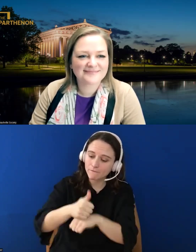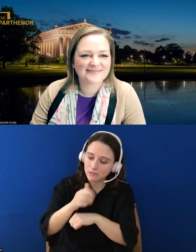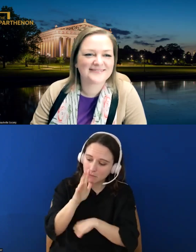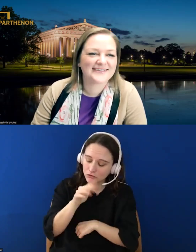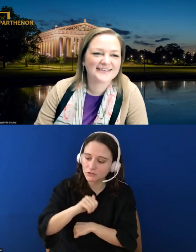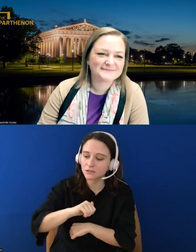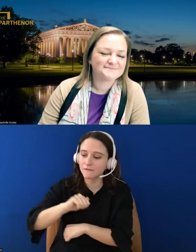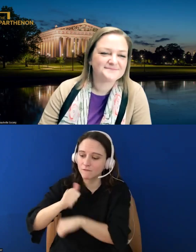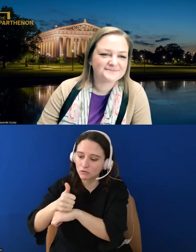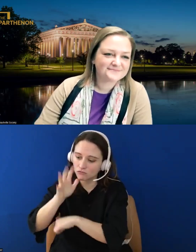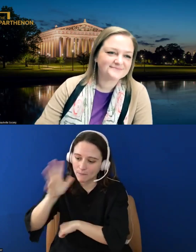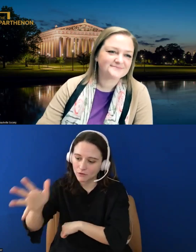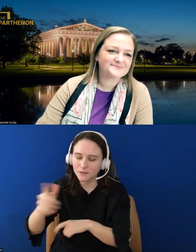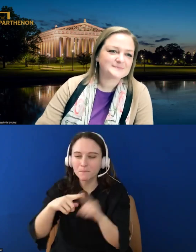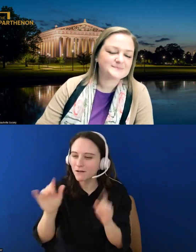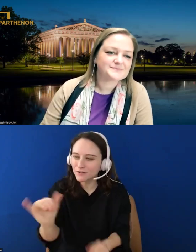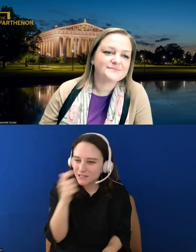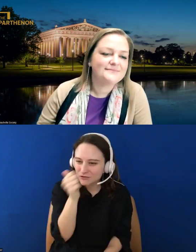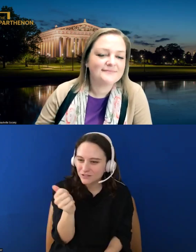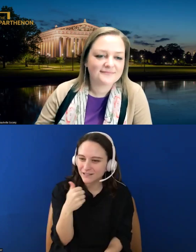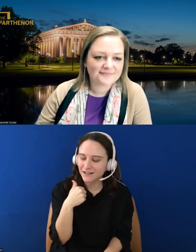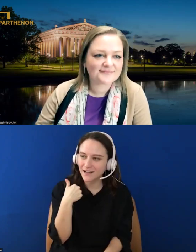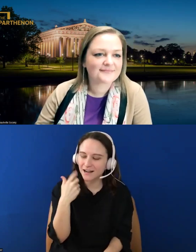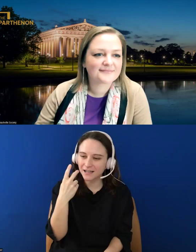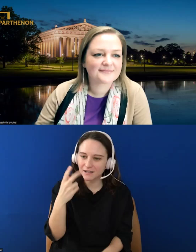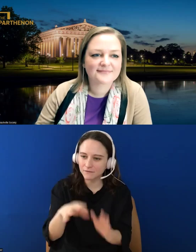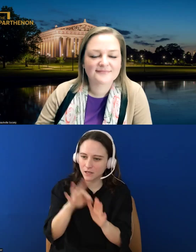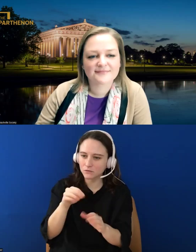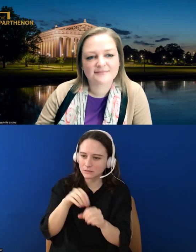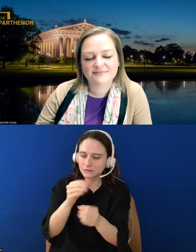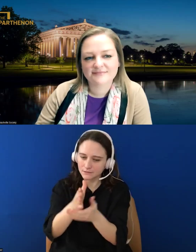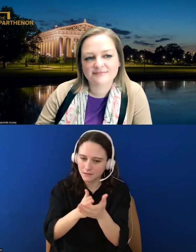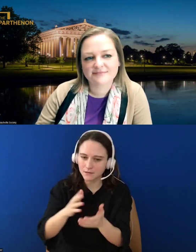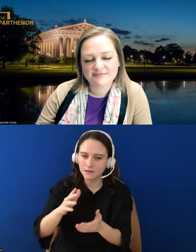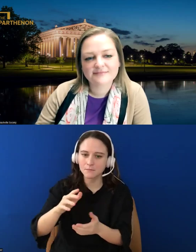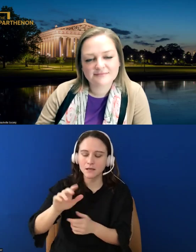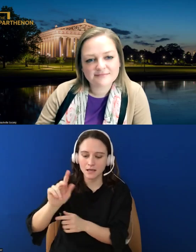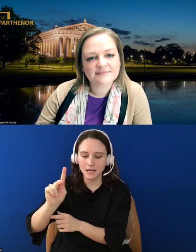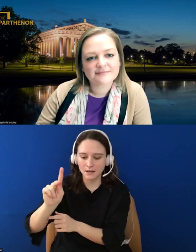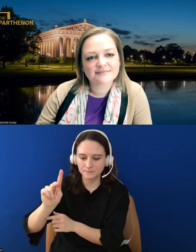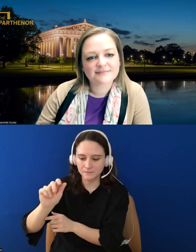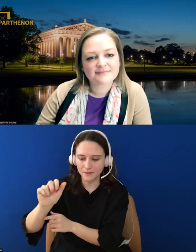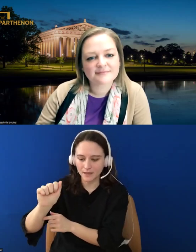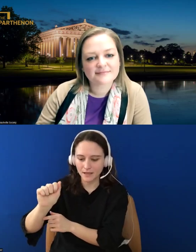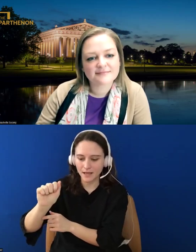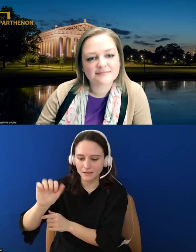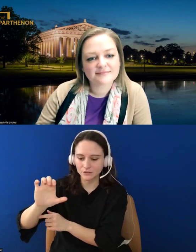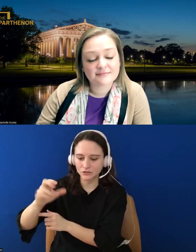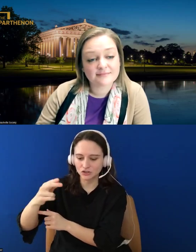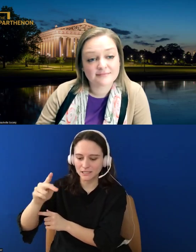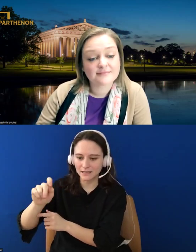But also, it's interesting to know that I have found in some K'iche documents that women also